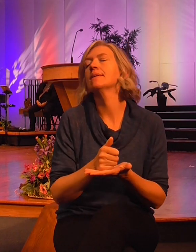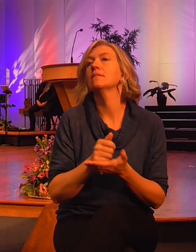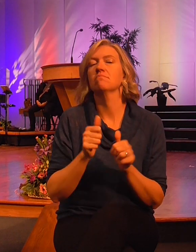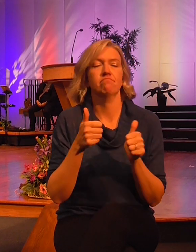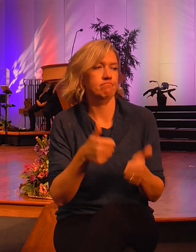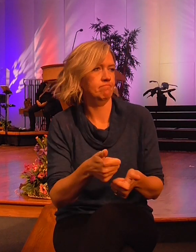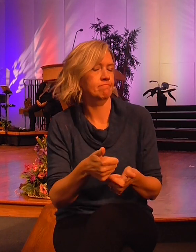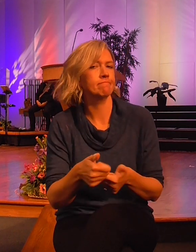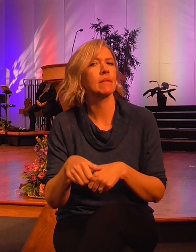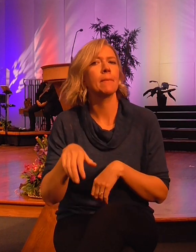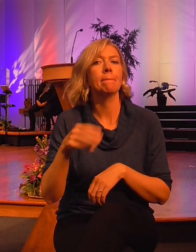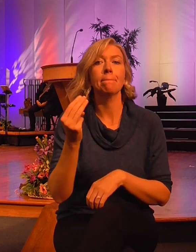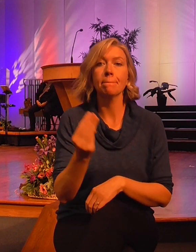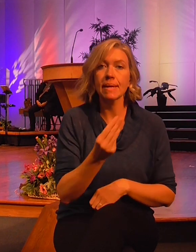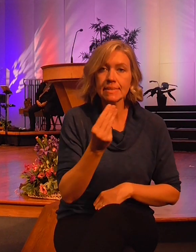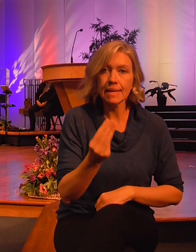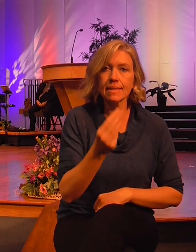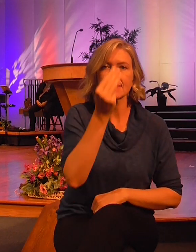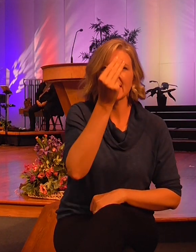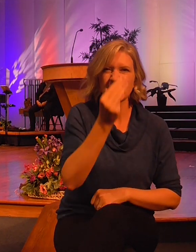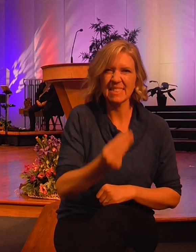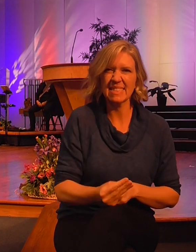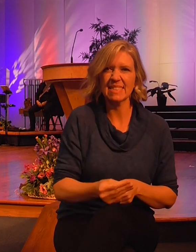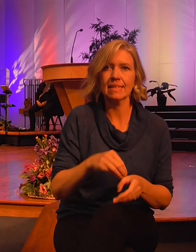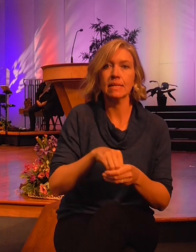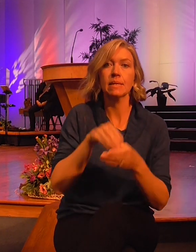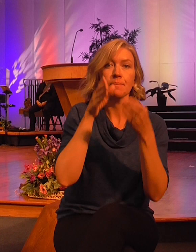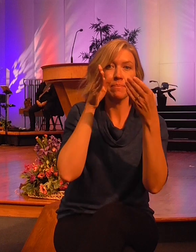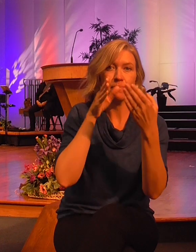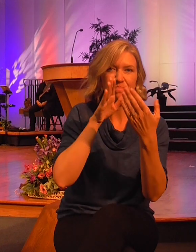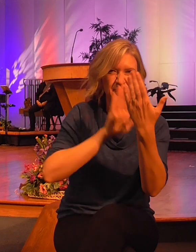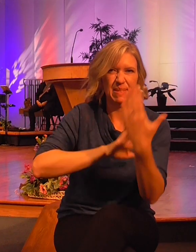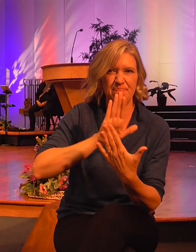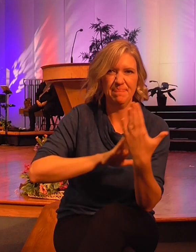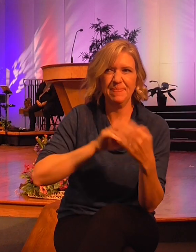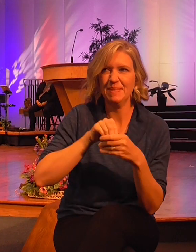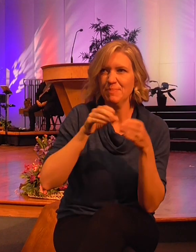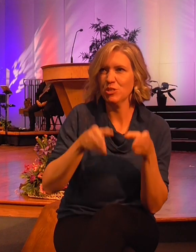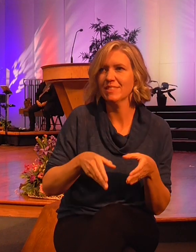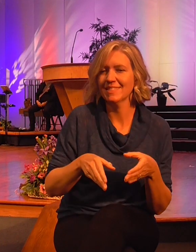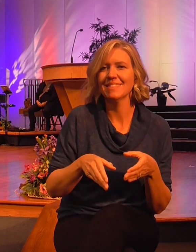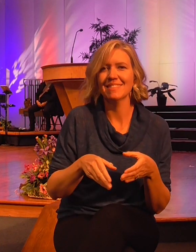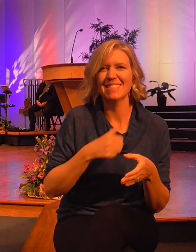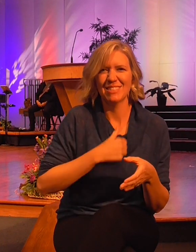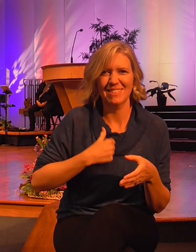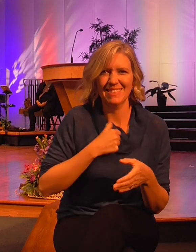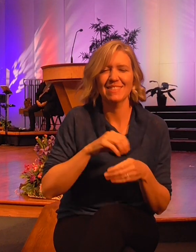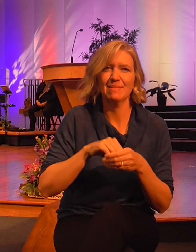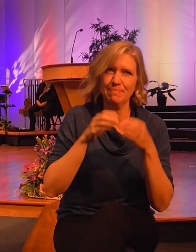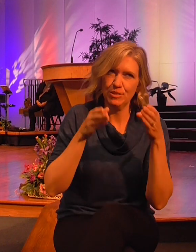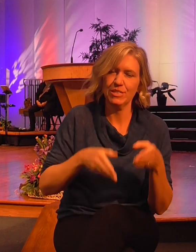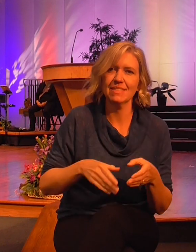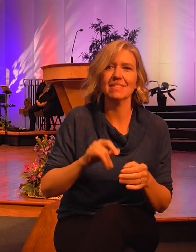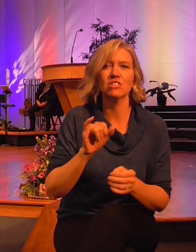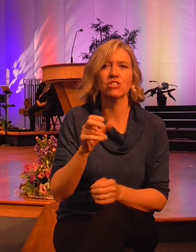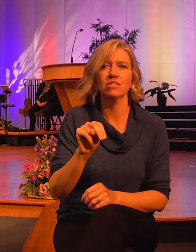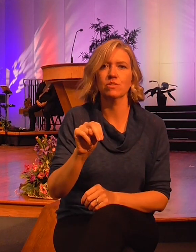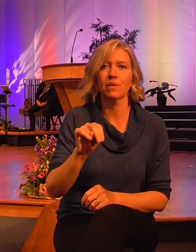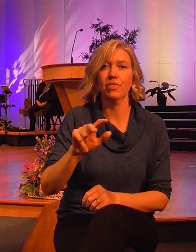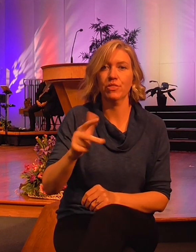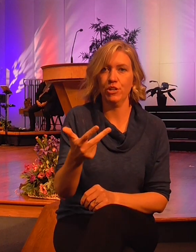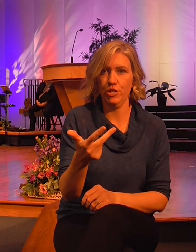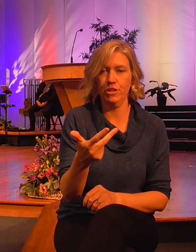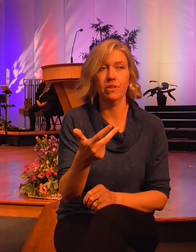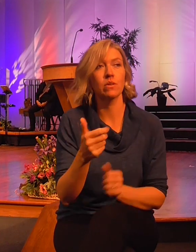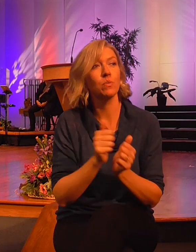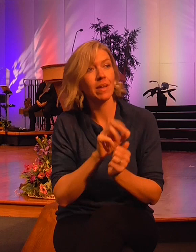Mondays, in person, I'm sorry, but it is in person on Monday starting January the 3rd. And it's with Reverend Jackie,